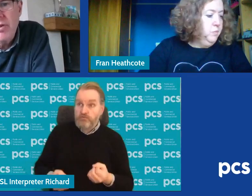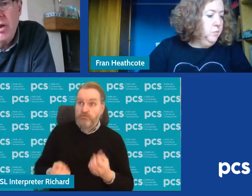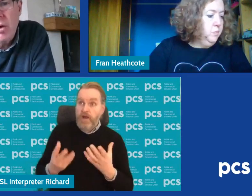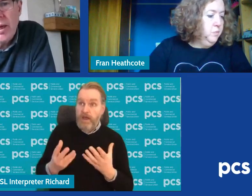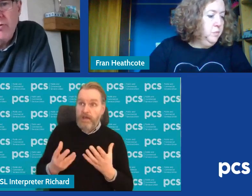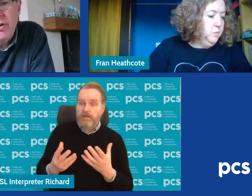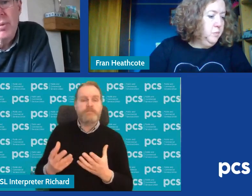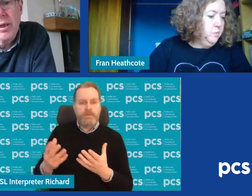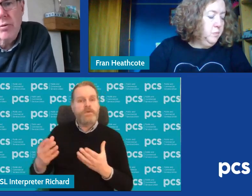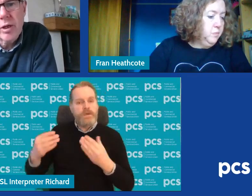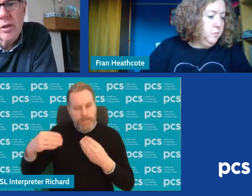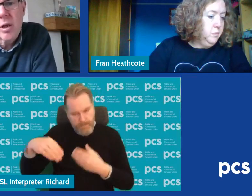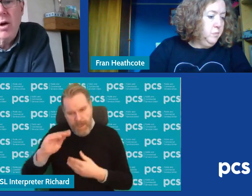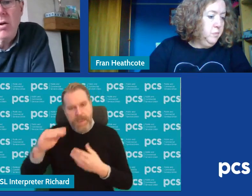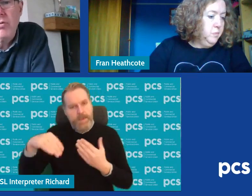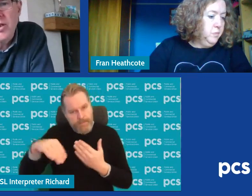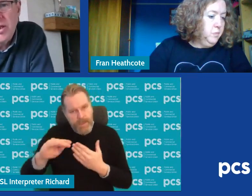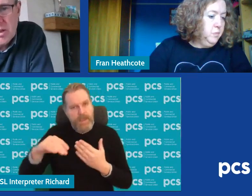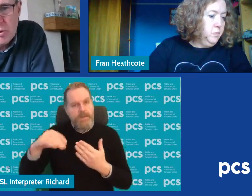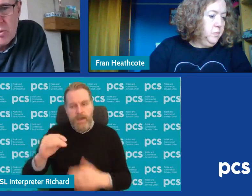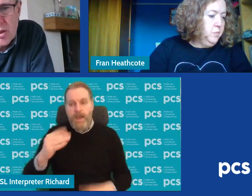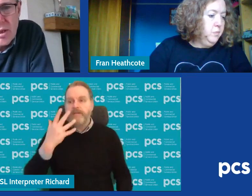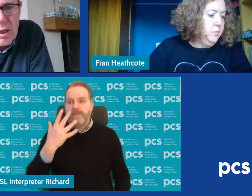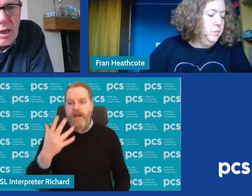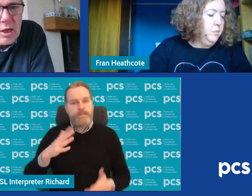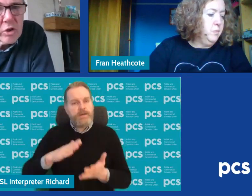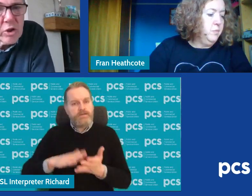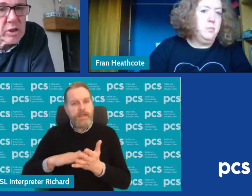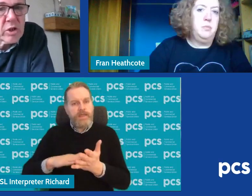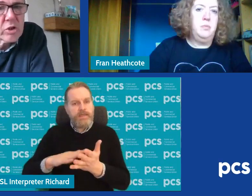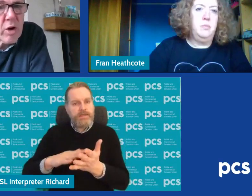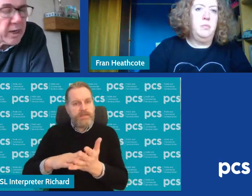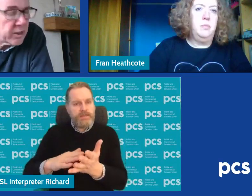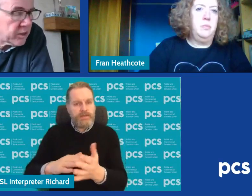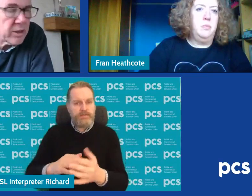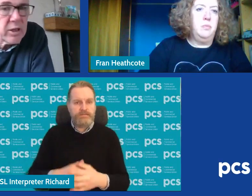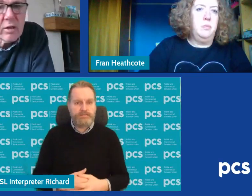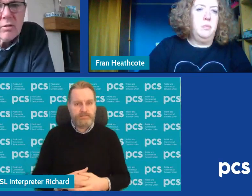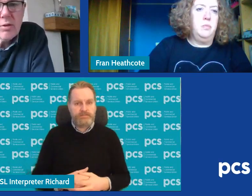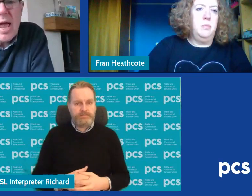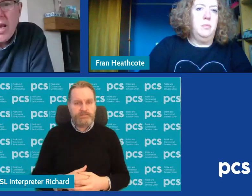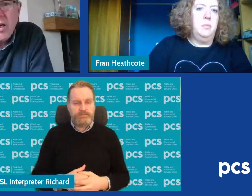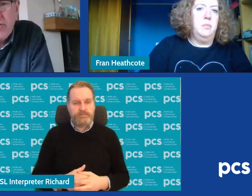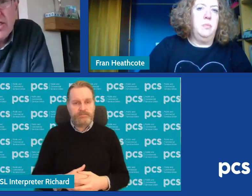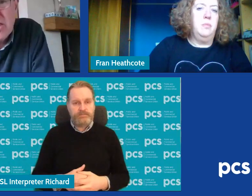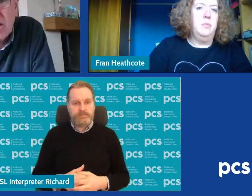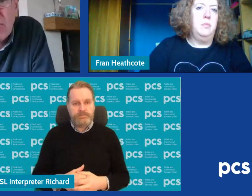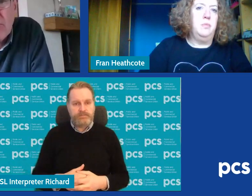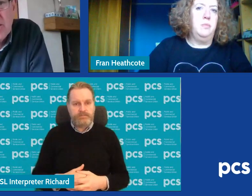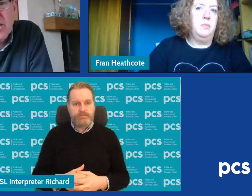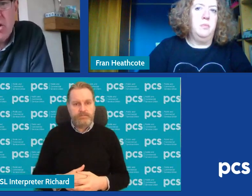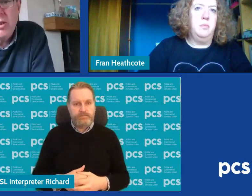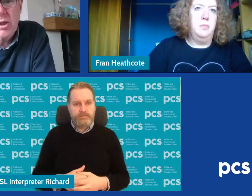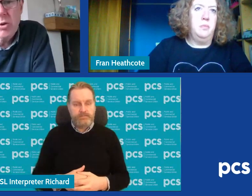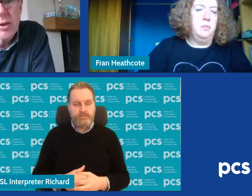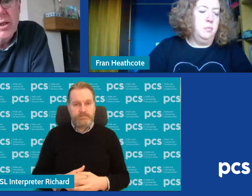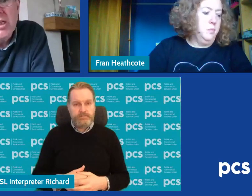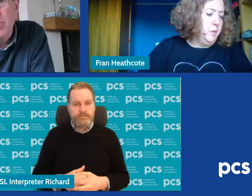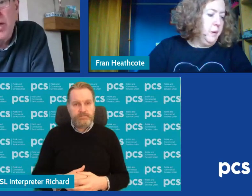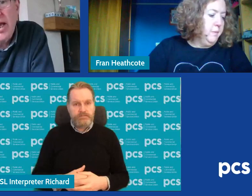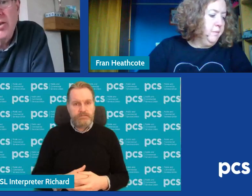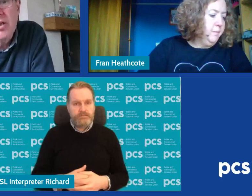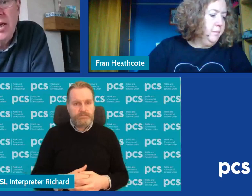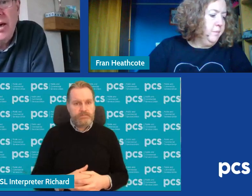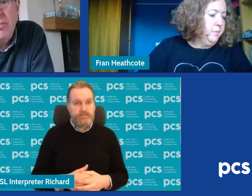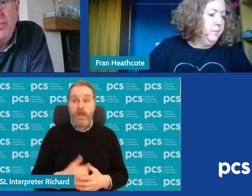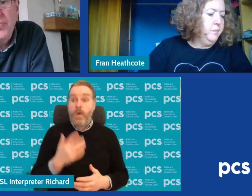that levy going for the period of the dispute. And just to stress, the end of this obviously is always due when the